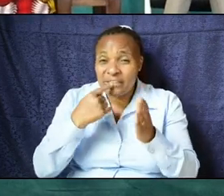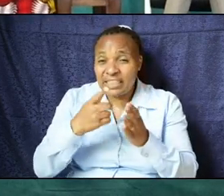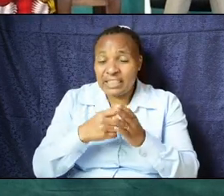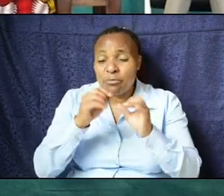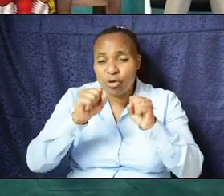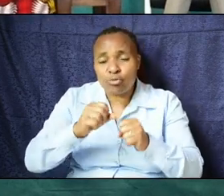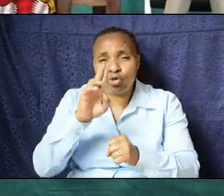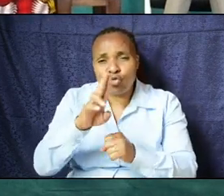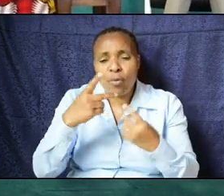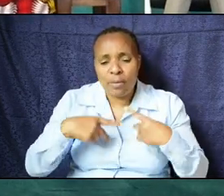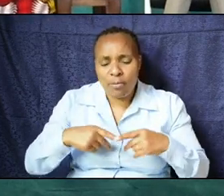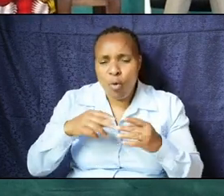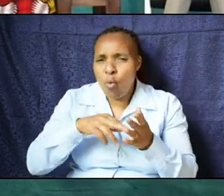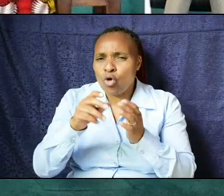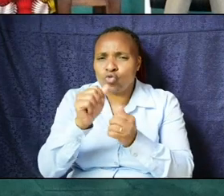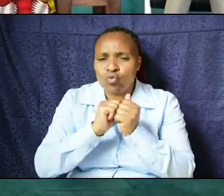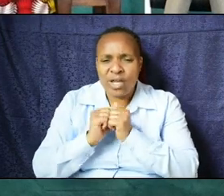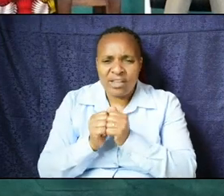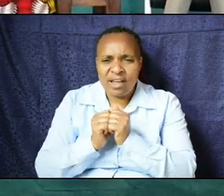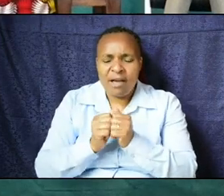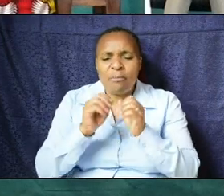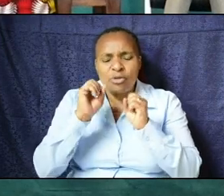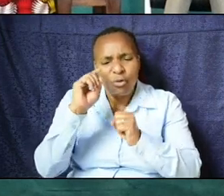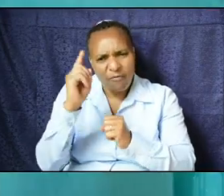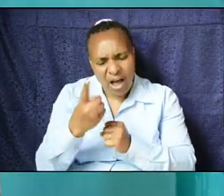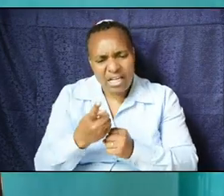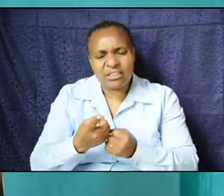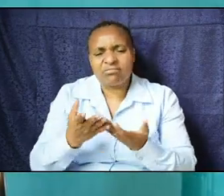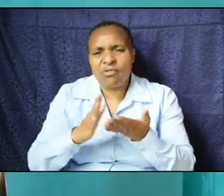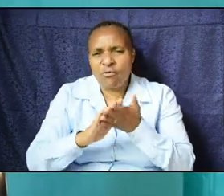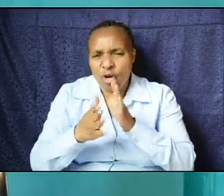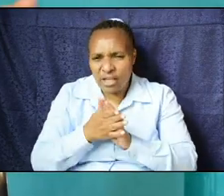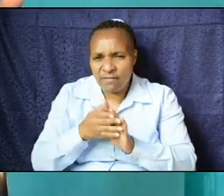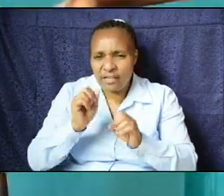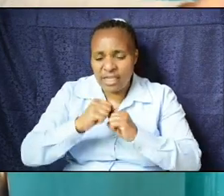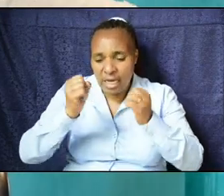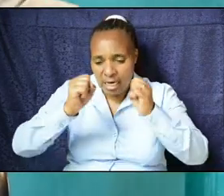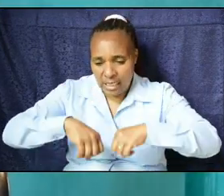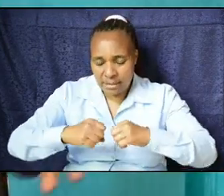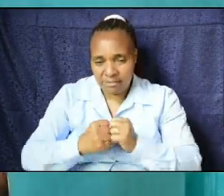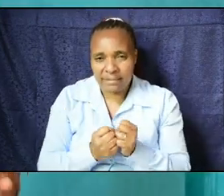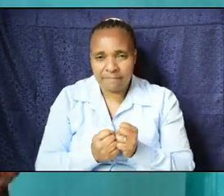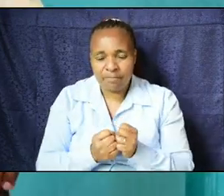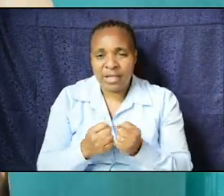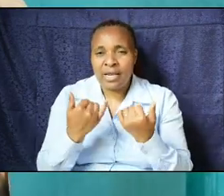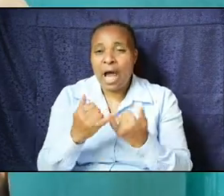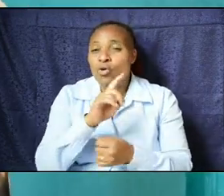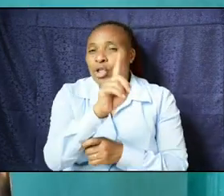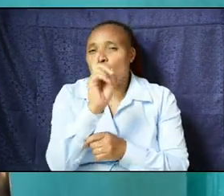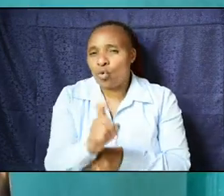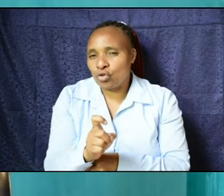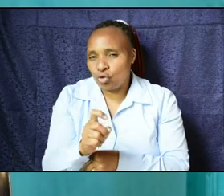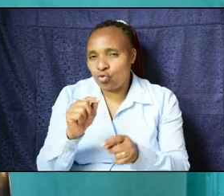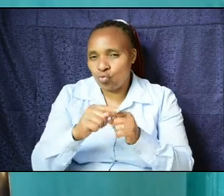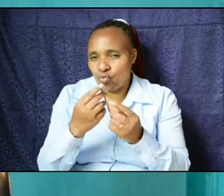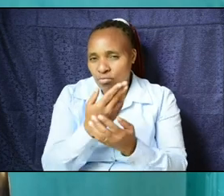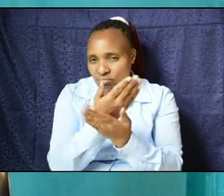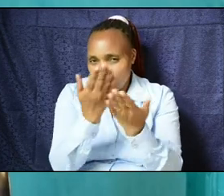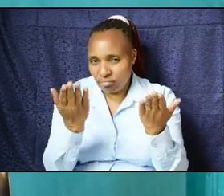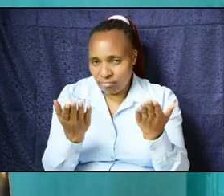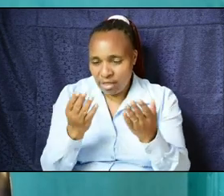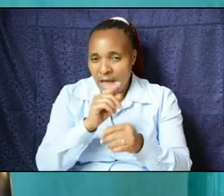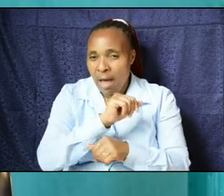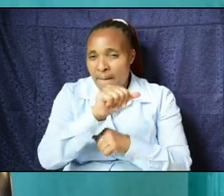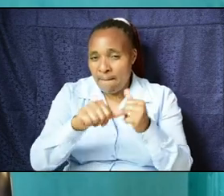So you have to be in agreement with the person before you can move on together with them. So this is a question to us and to the audience. You know, just think about